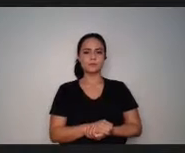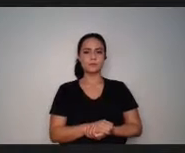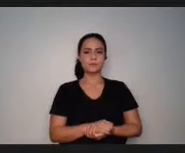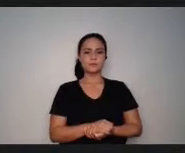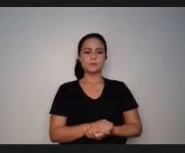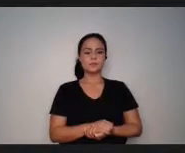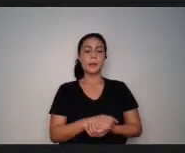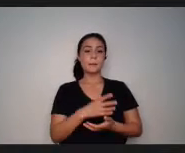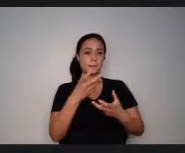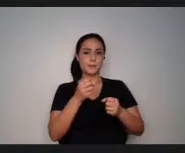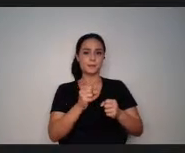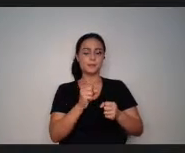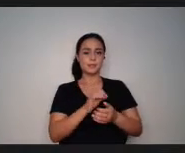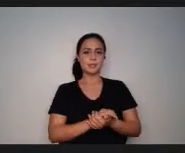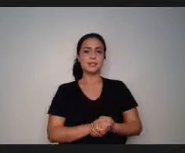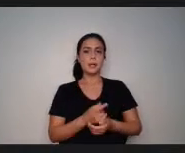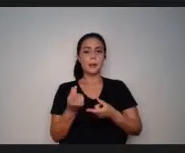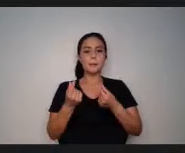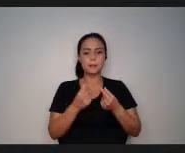new type of this